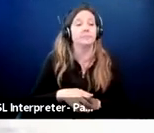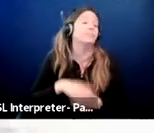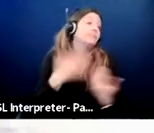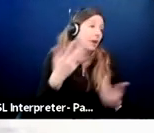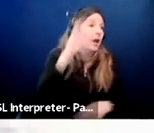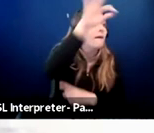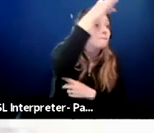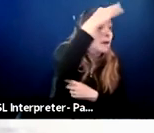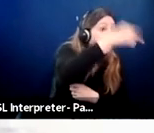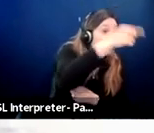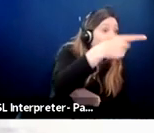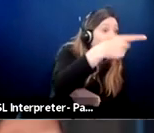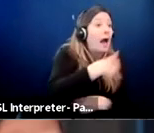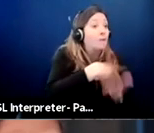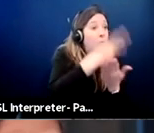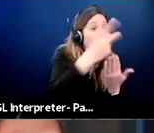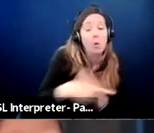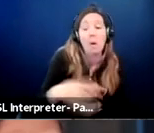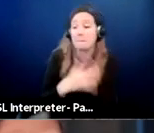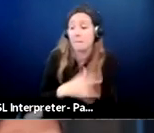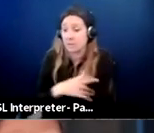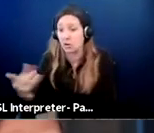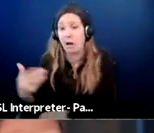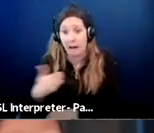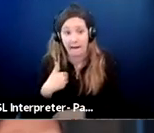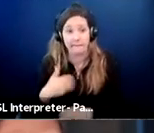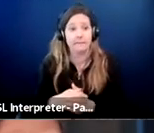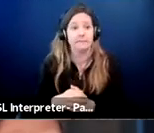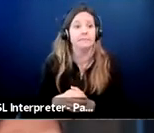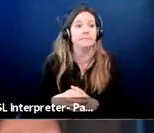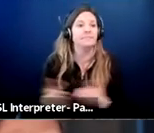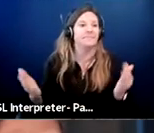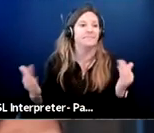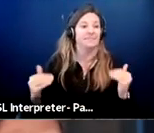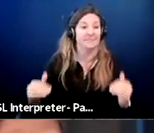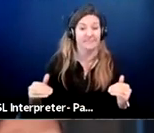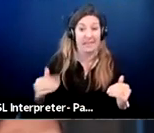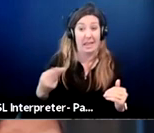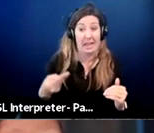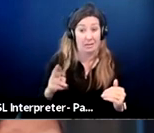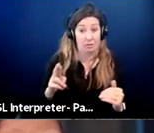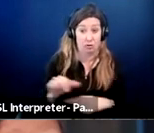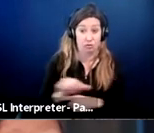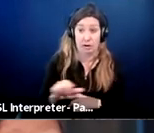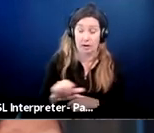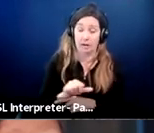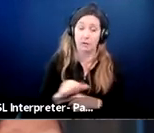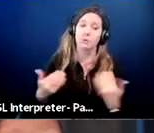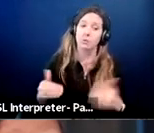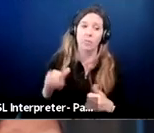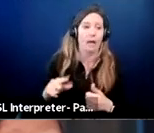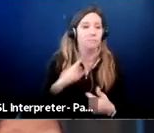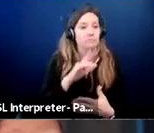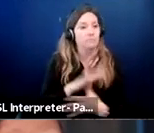and initiatives in there. Then you've got HR and training. This is probably one of the biggest focuses. Why I'd say this is a big focus